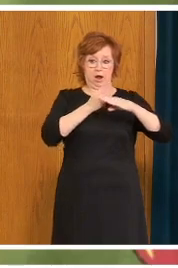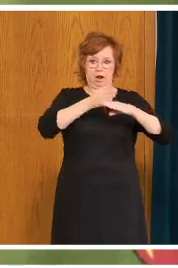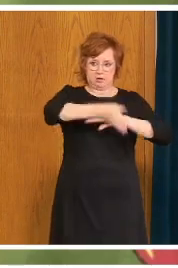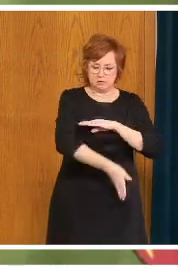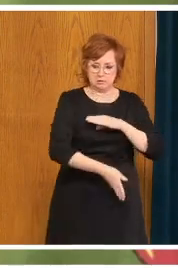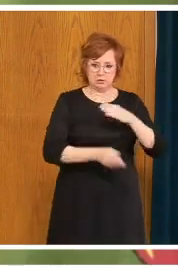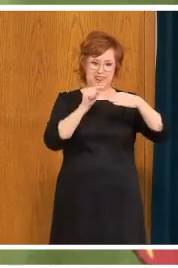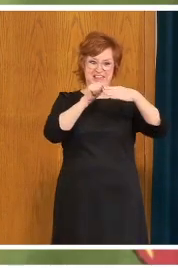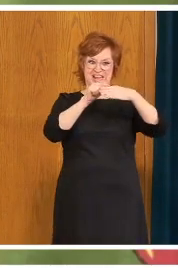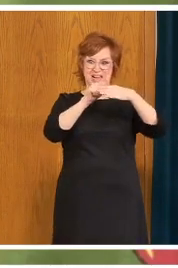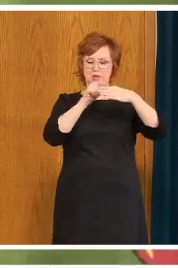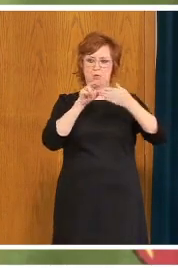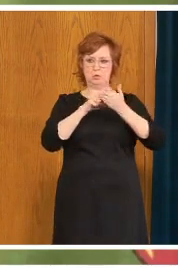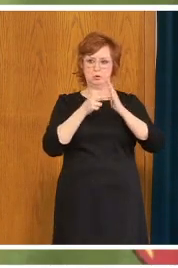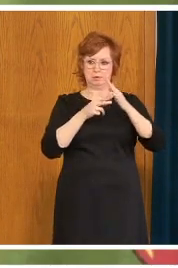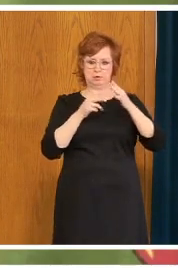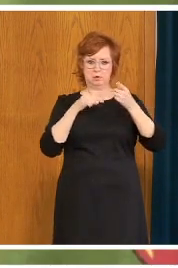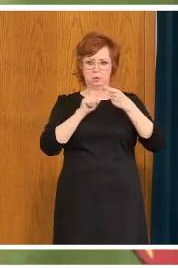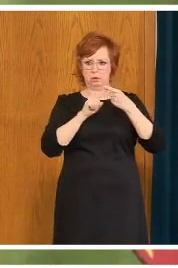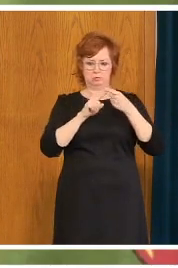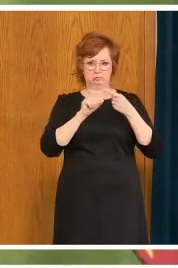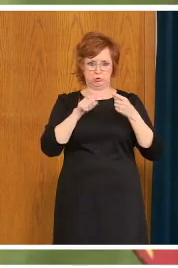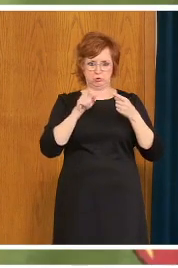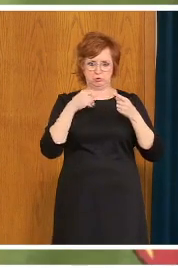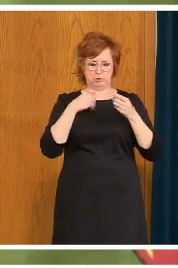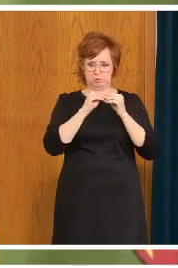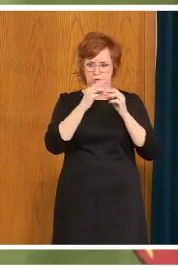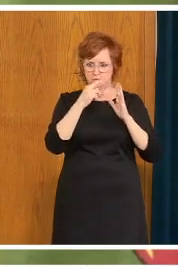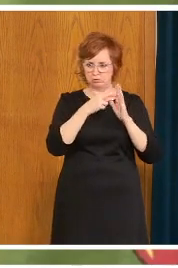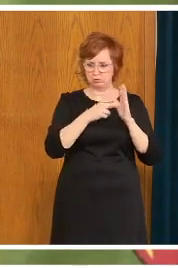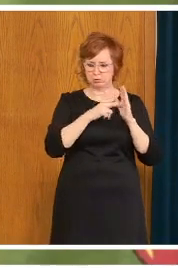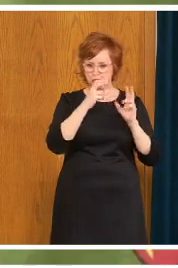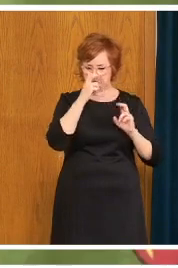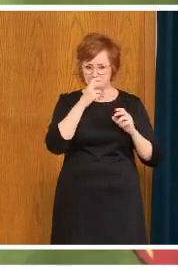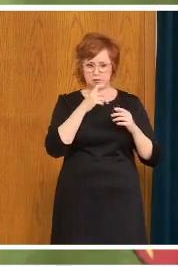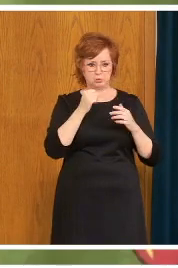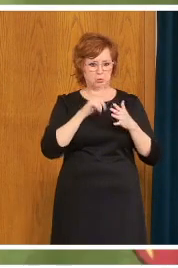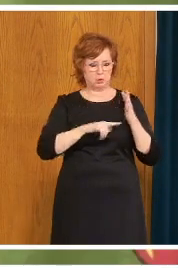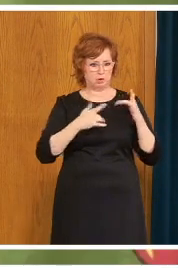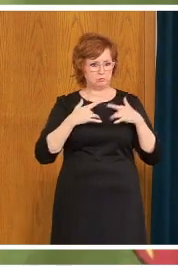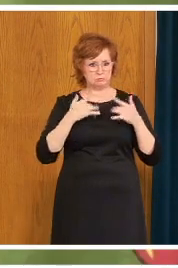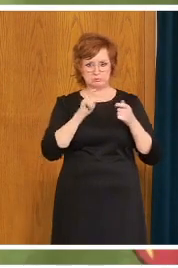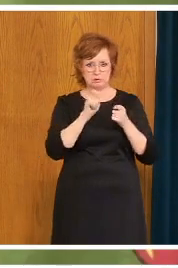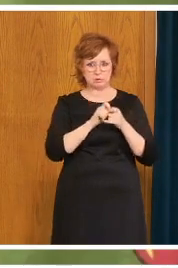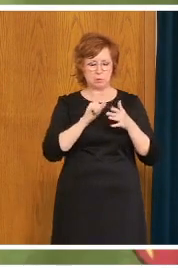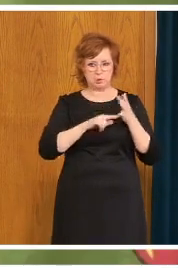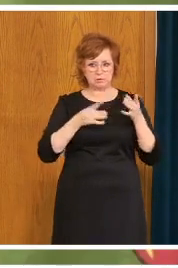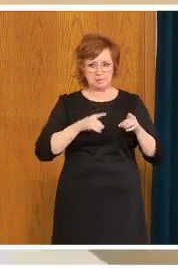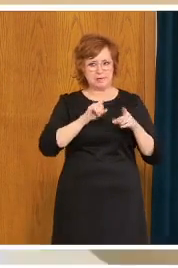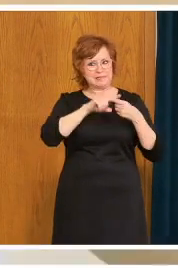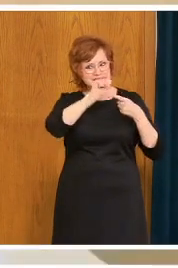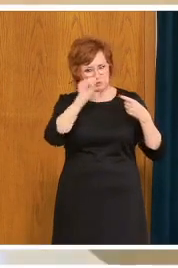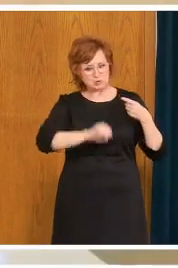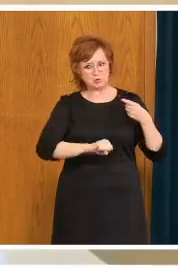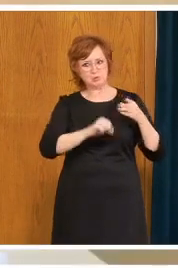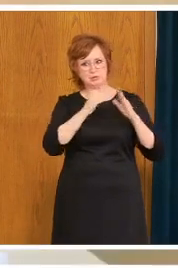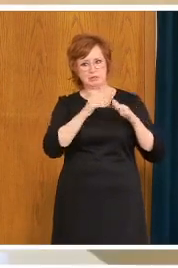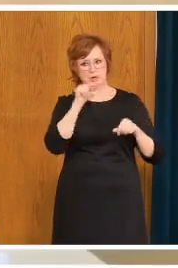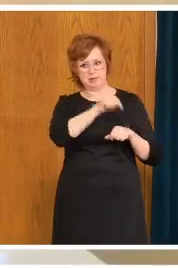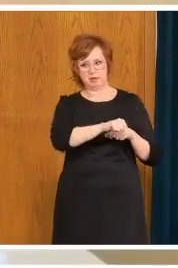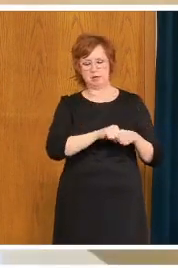Saskatoon? What would you need to see from your perspective to make that call? What's going on in Saskatoon? So first of